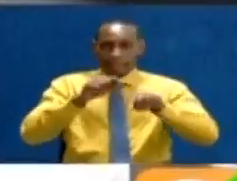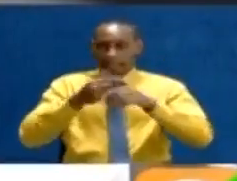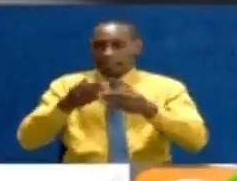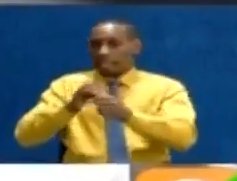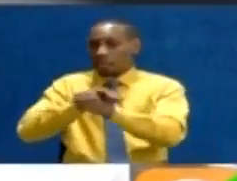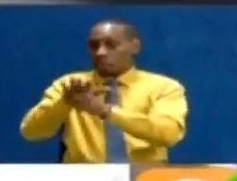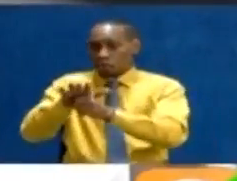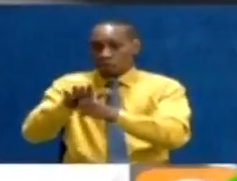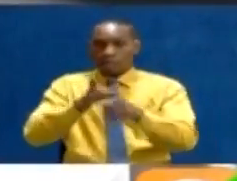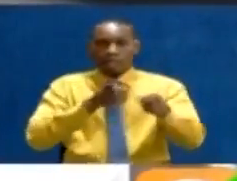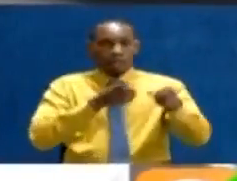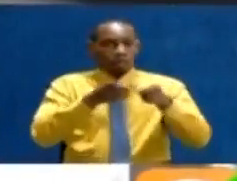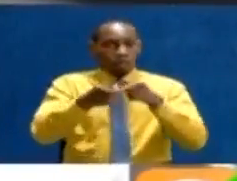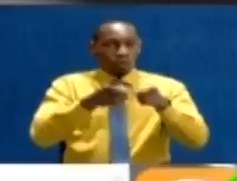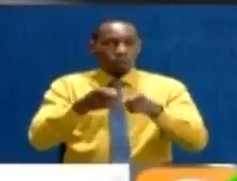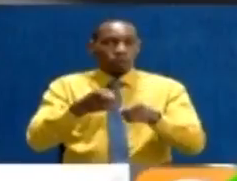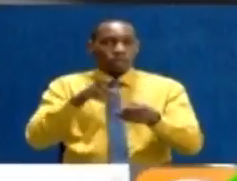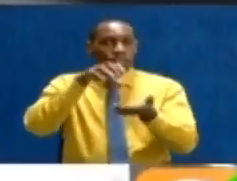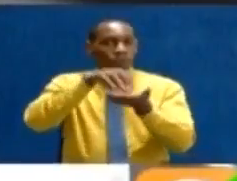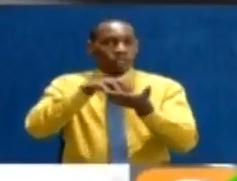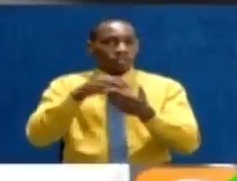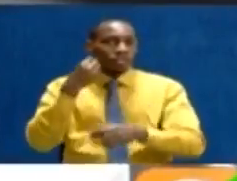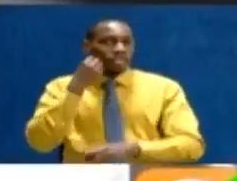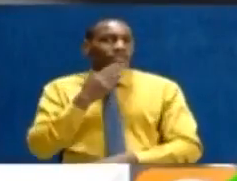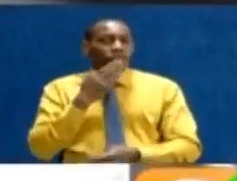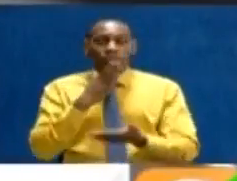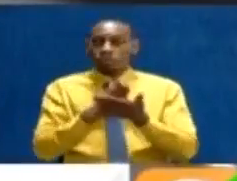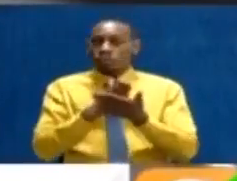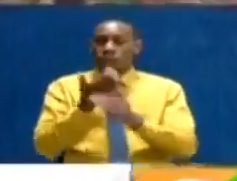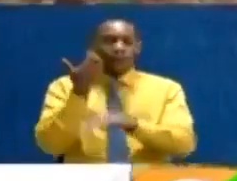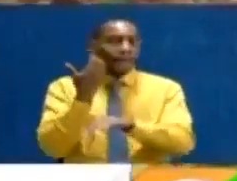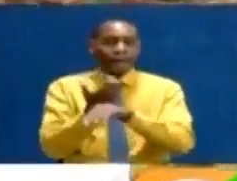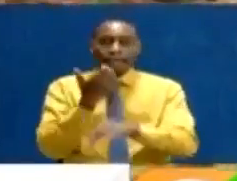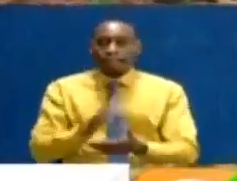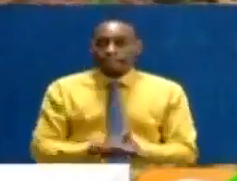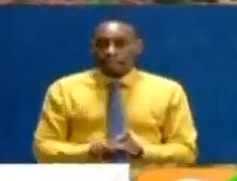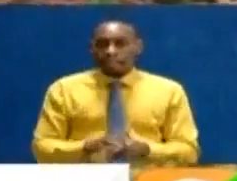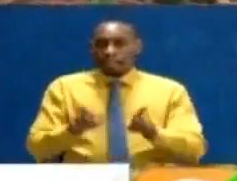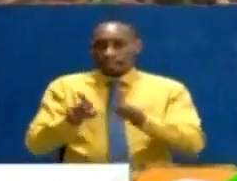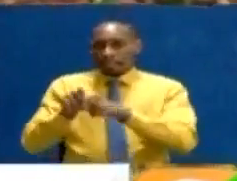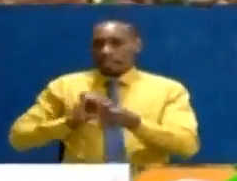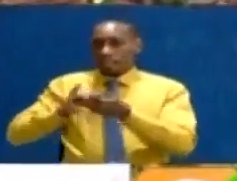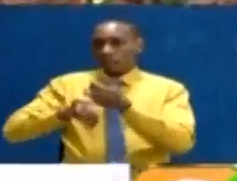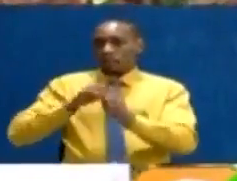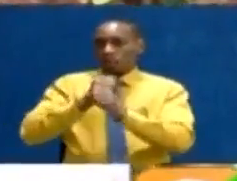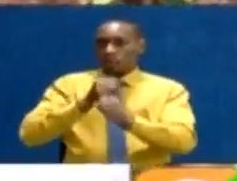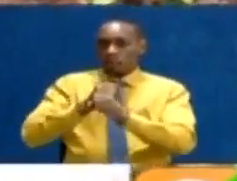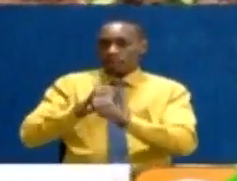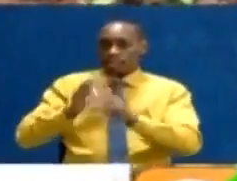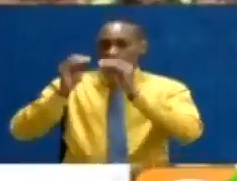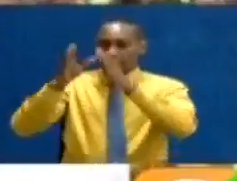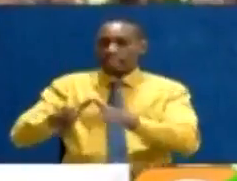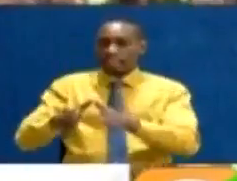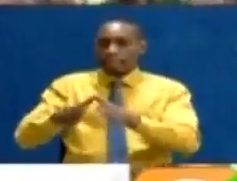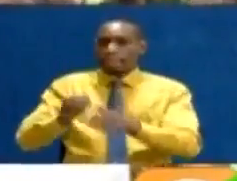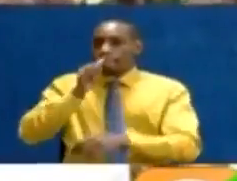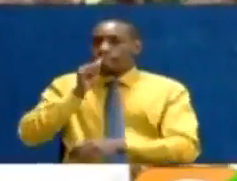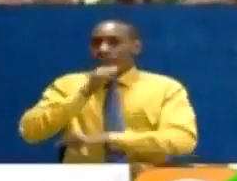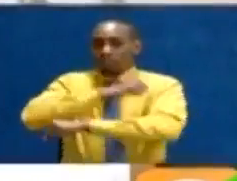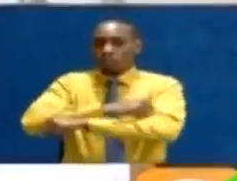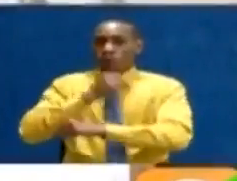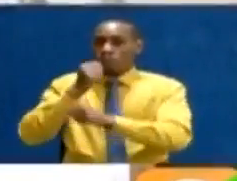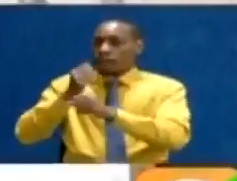of COVID-19, managing his condition is becoming extremely difficult. His wife, who works as a BOM teacher in a private school,